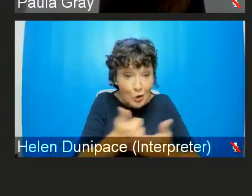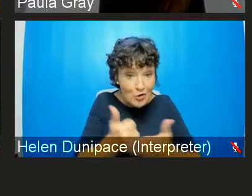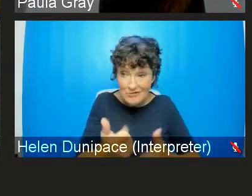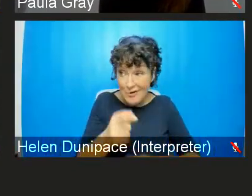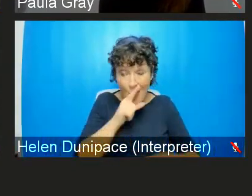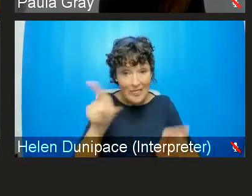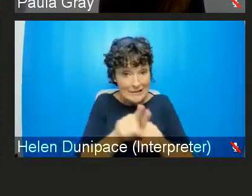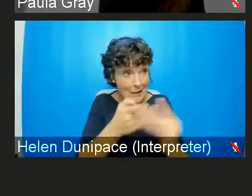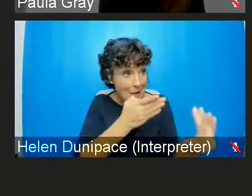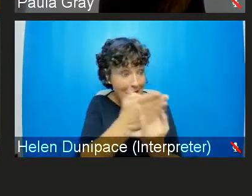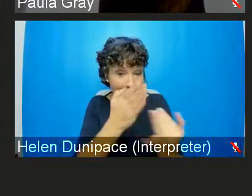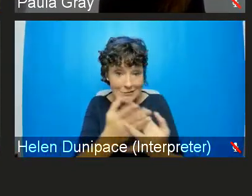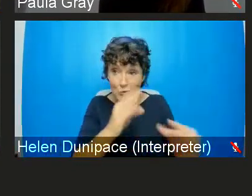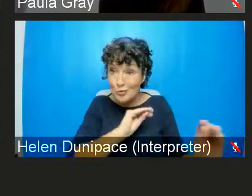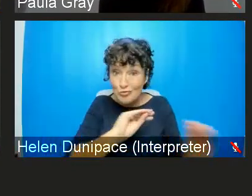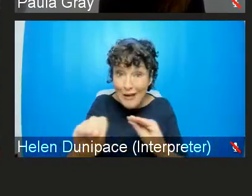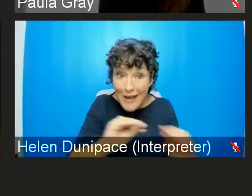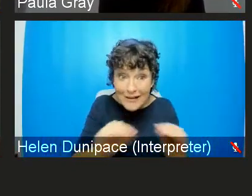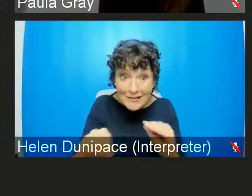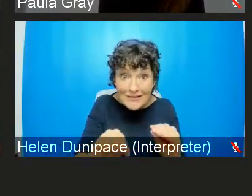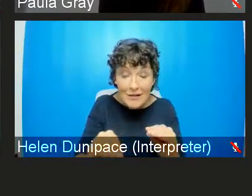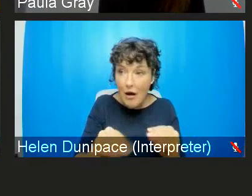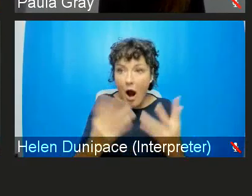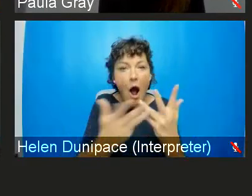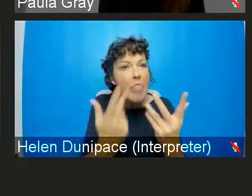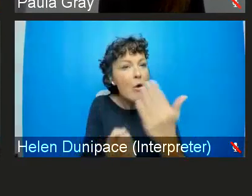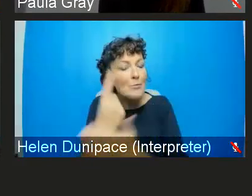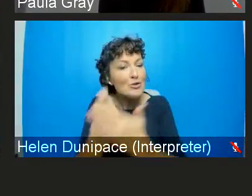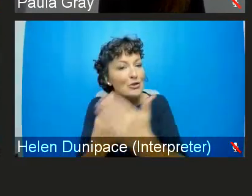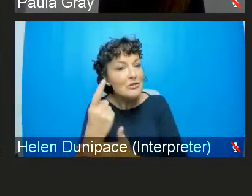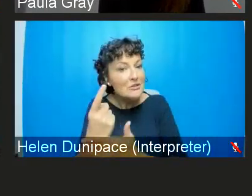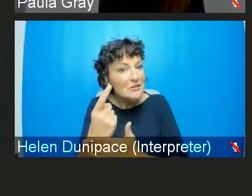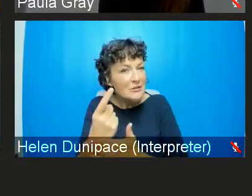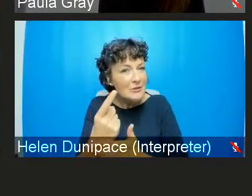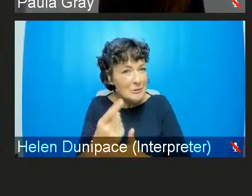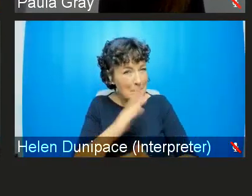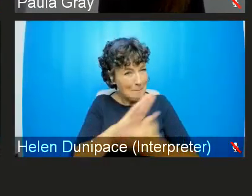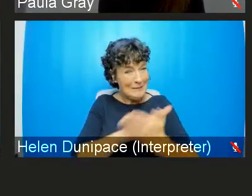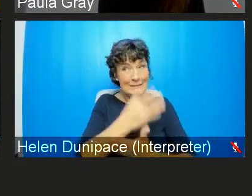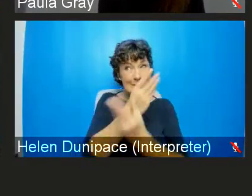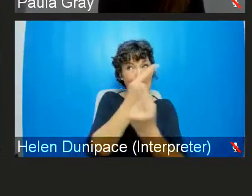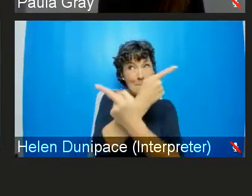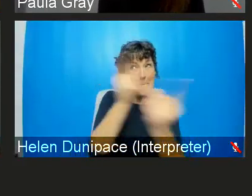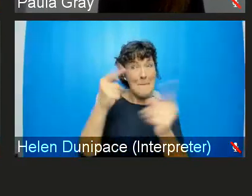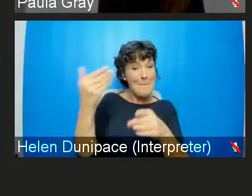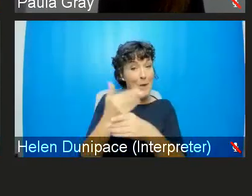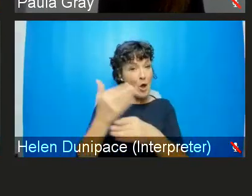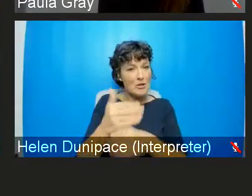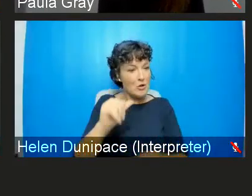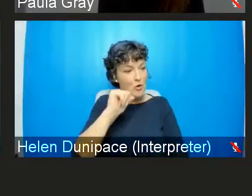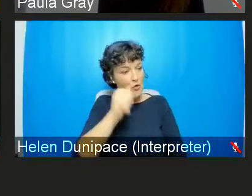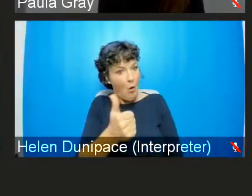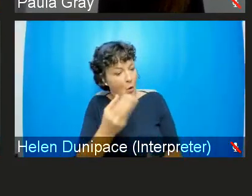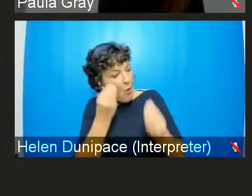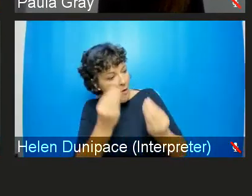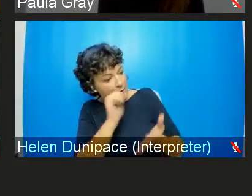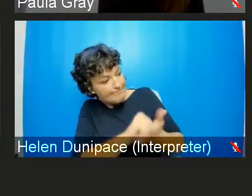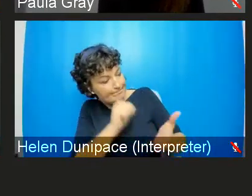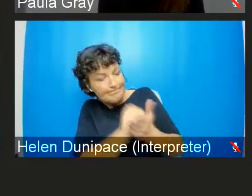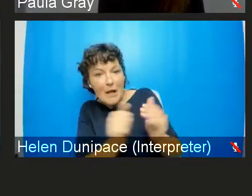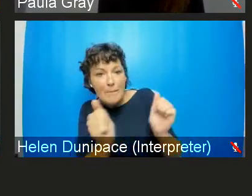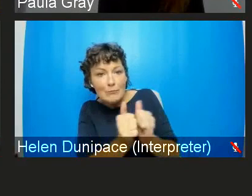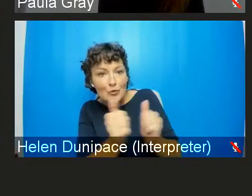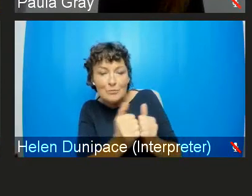opportunities as their non-disabled peers. And that means that, you know, there are employers who are not making those training and